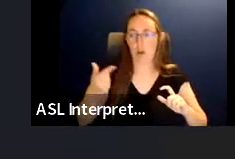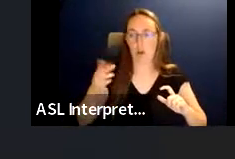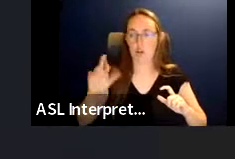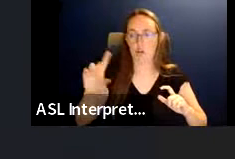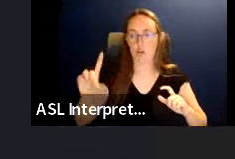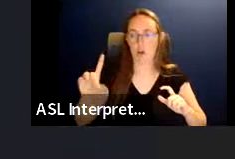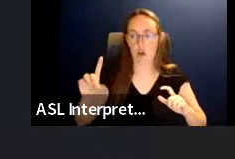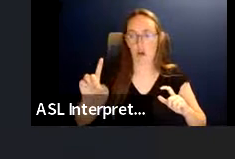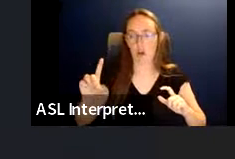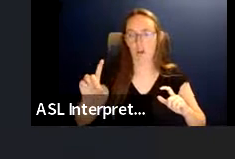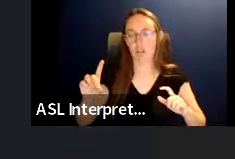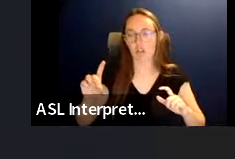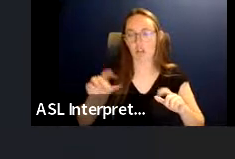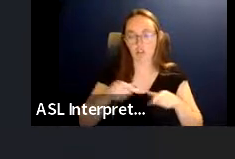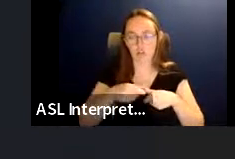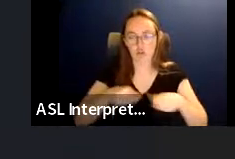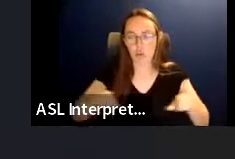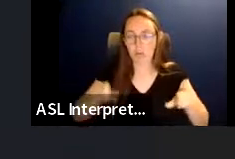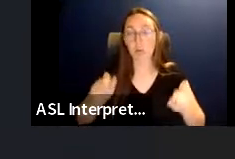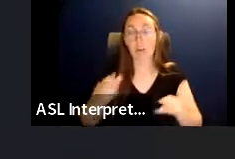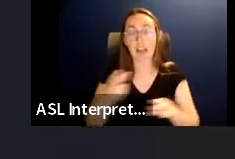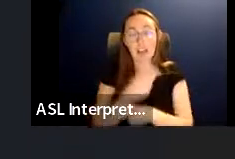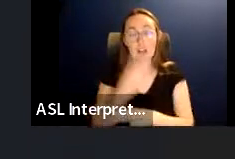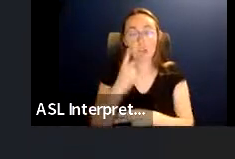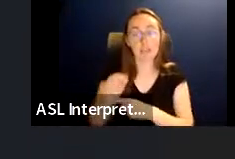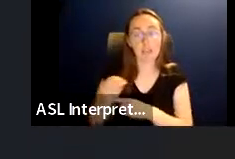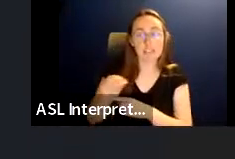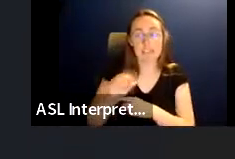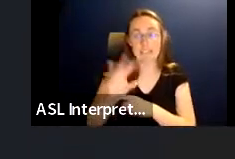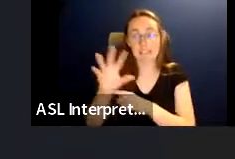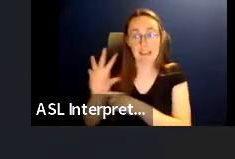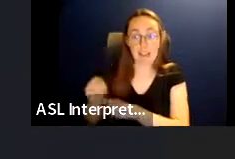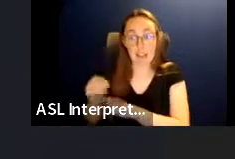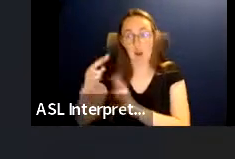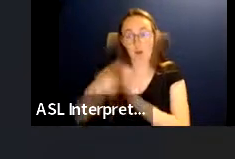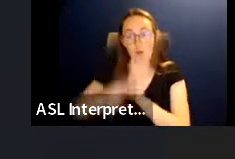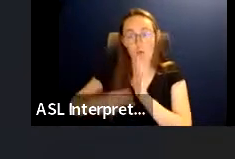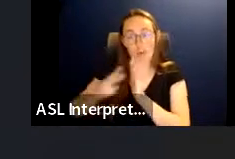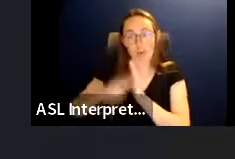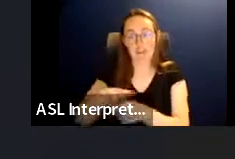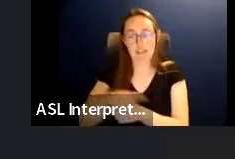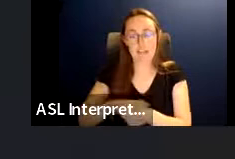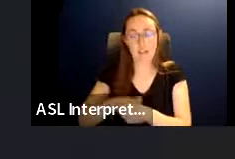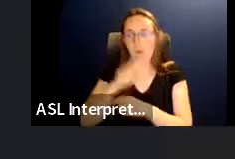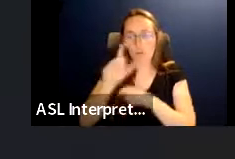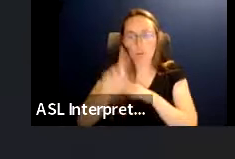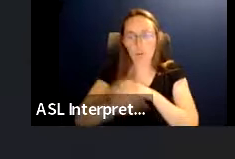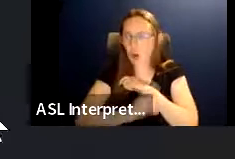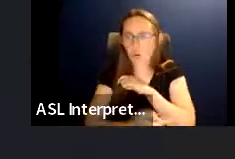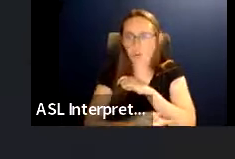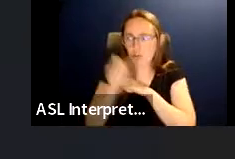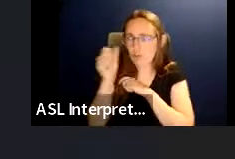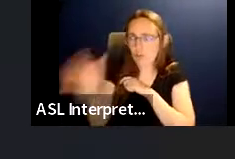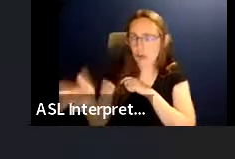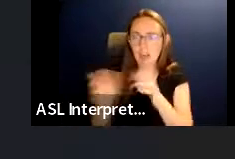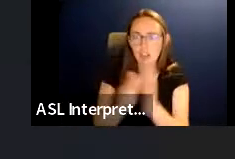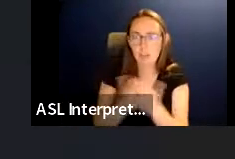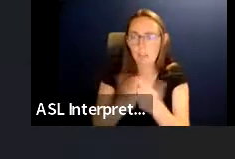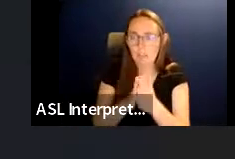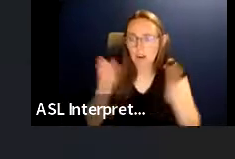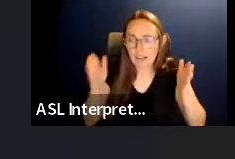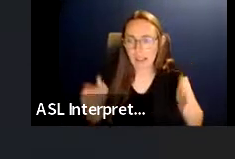use these for scanning and reading stations. So don't throw away bookends. They come in